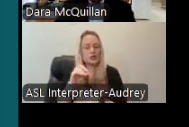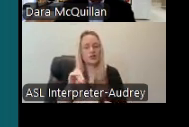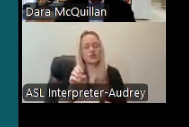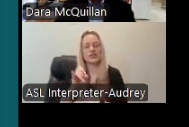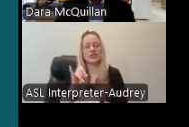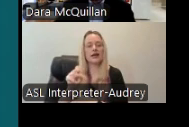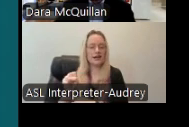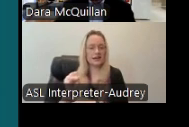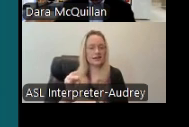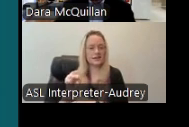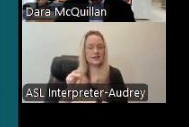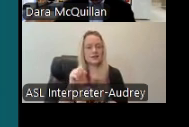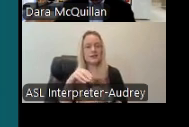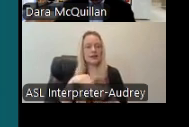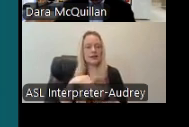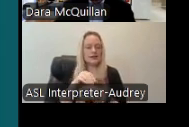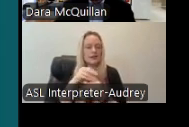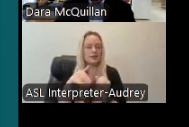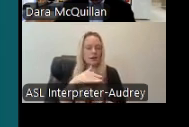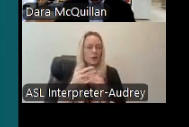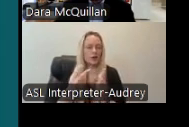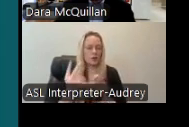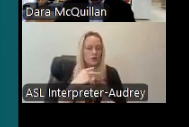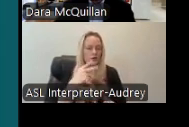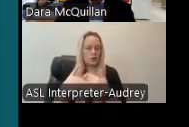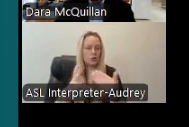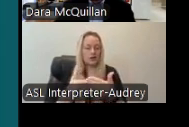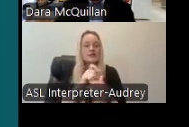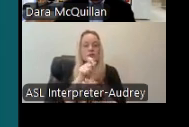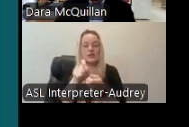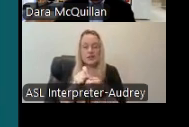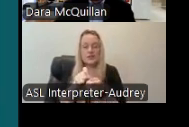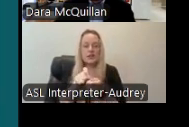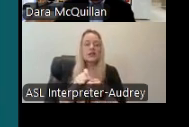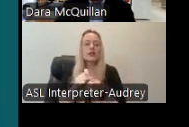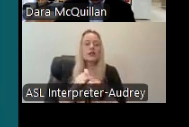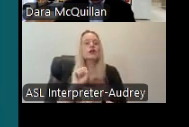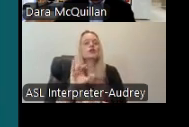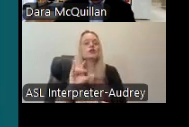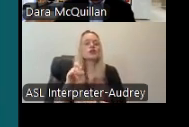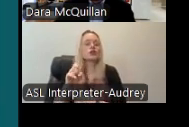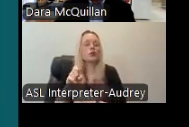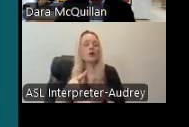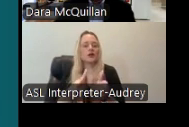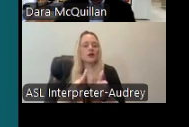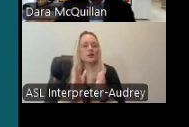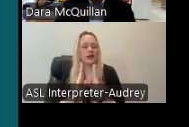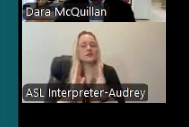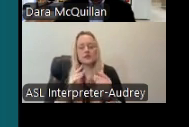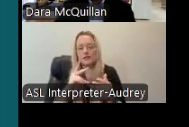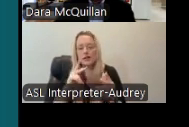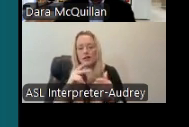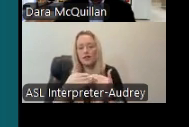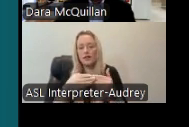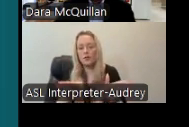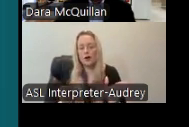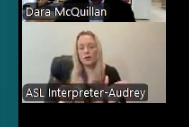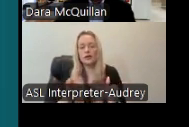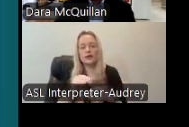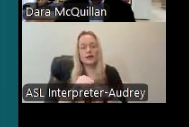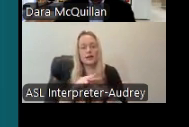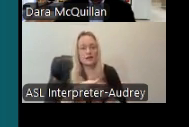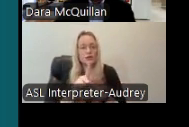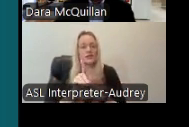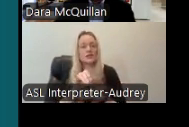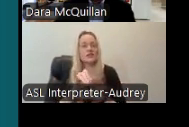environmental review process. Specifically, scoping allows the public to shape the DEIS before it is written. To